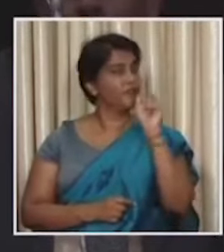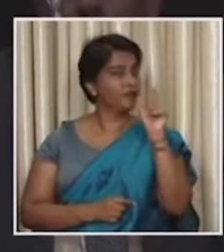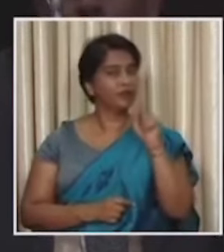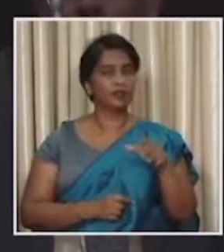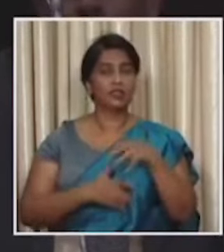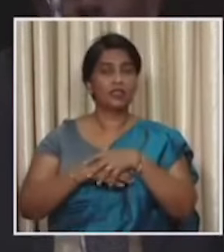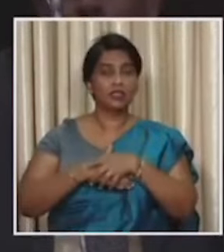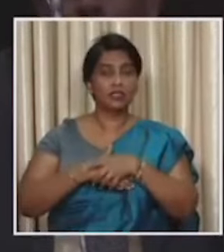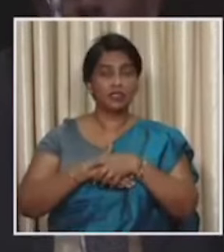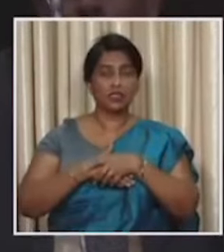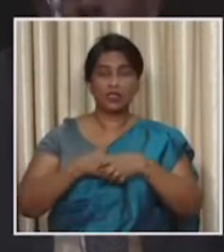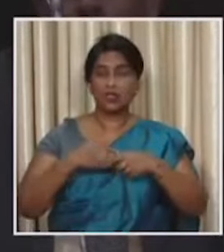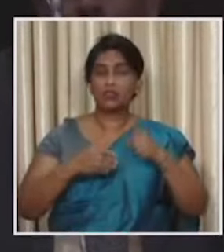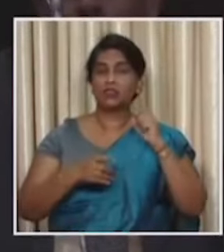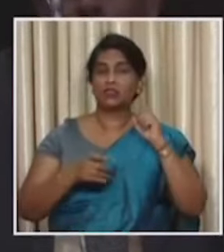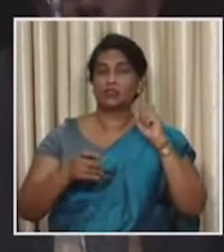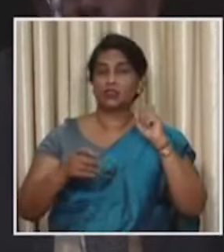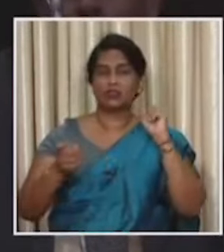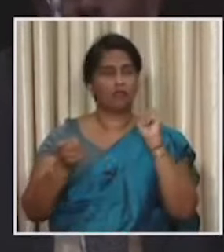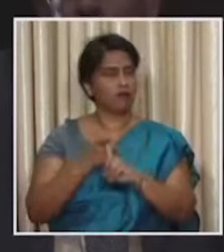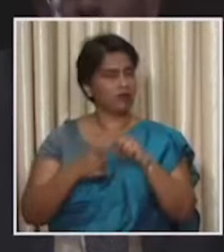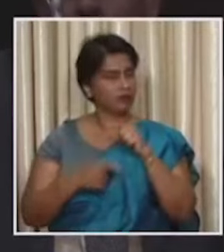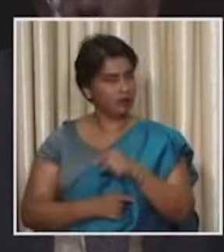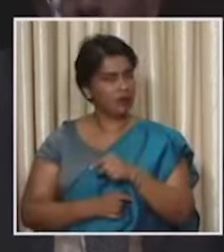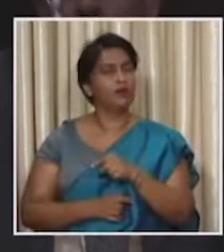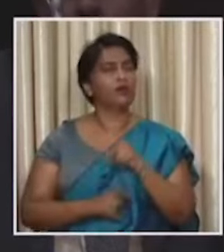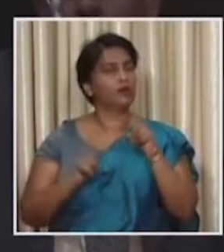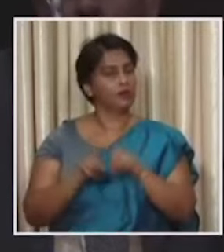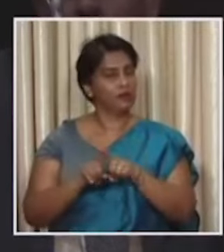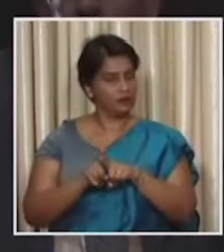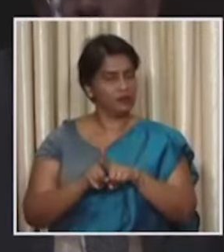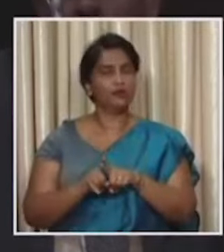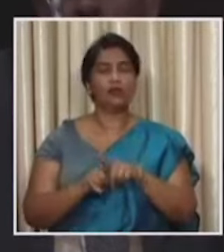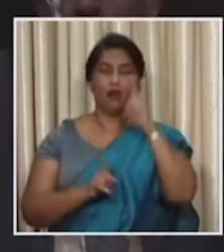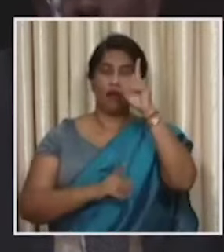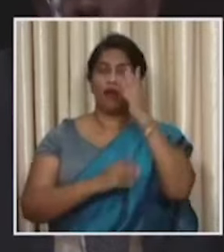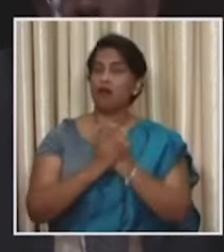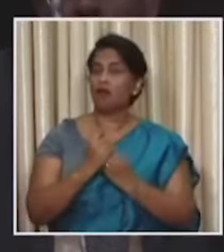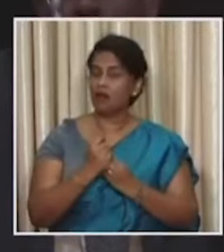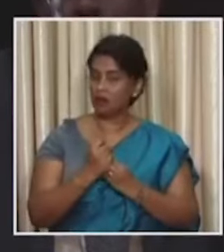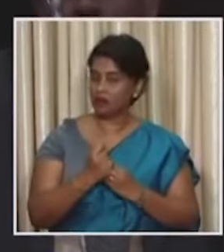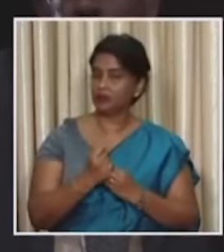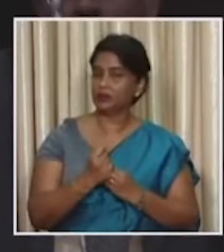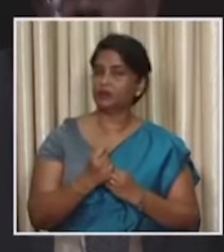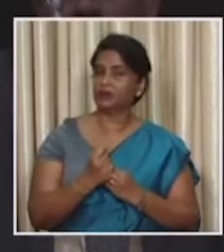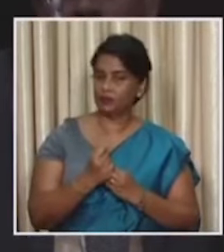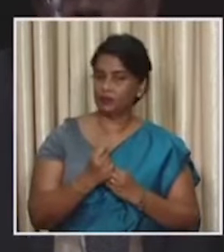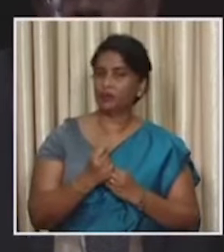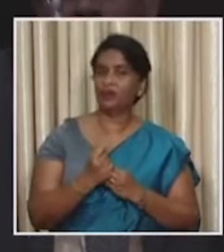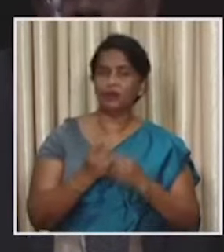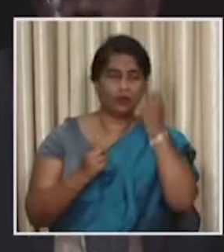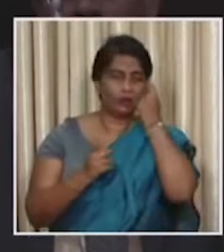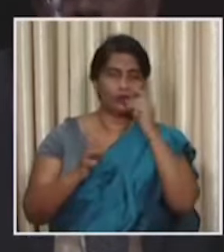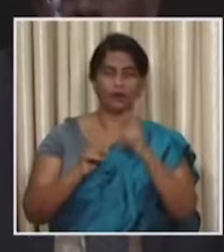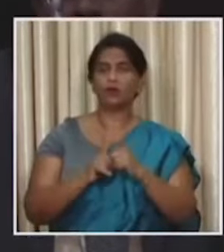and religious extremism. Those are the general terms that are being used. Now, I would like to